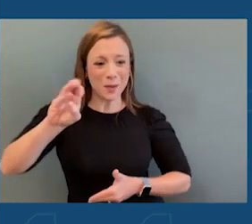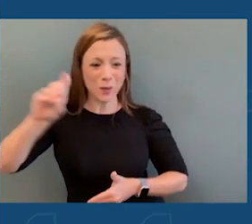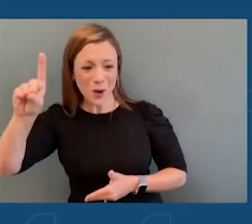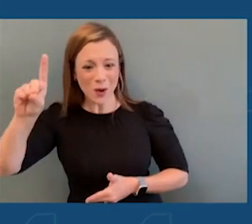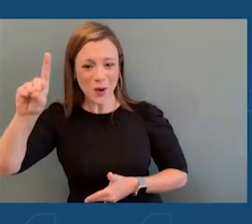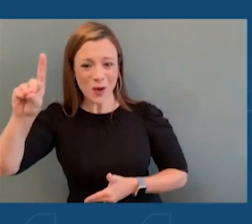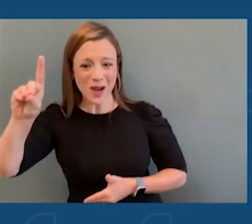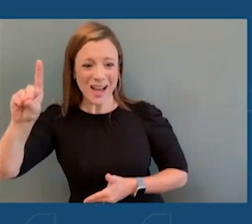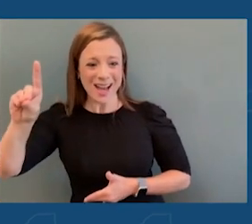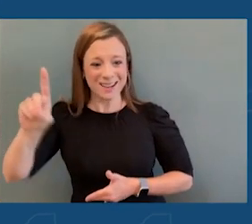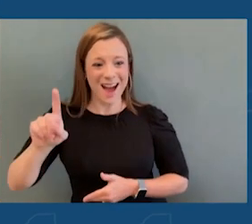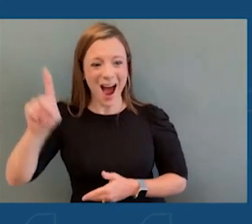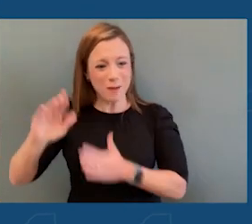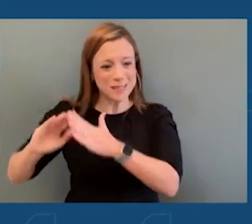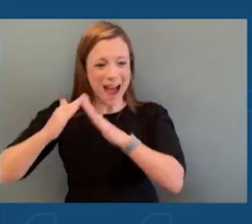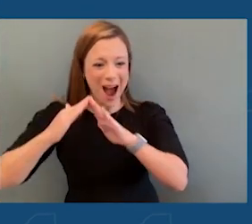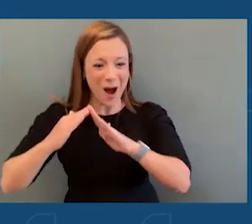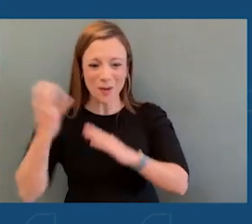Uptown.